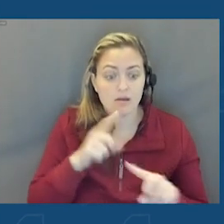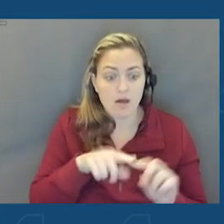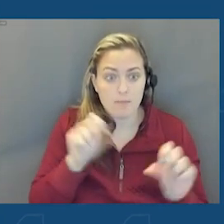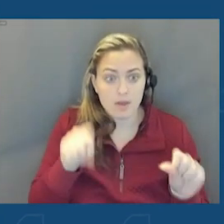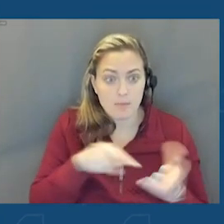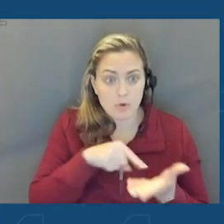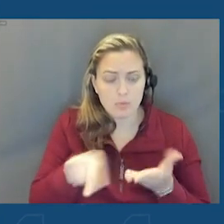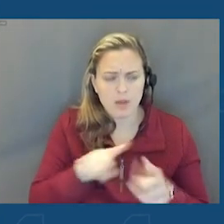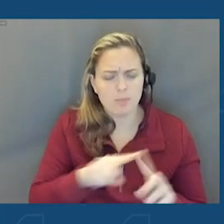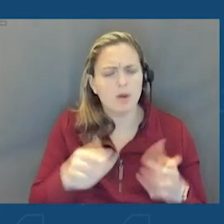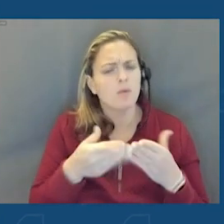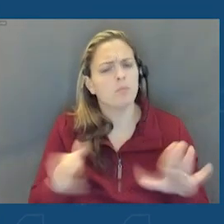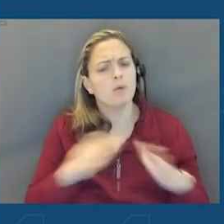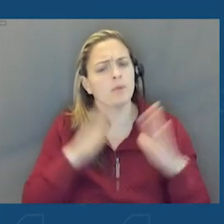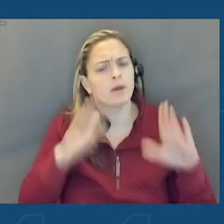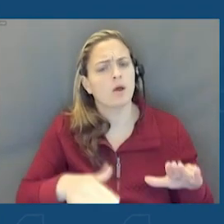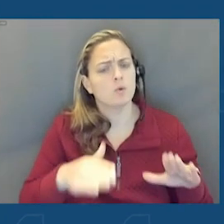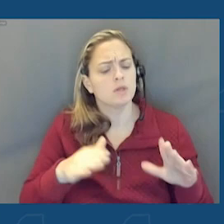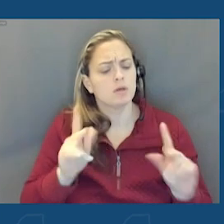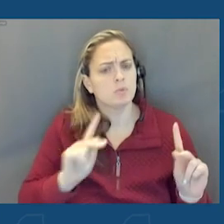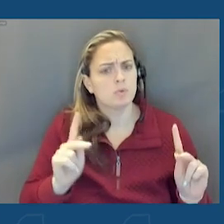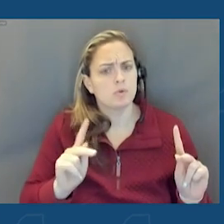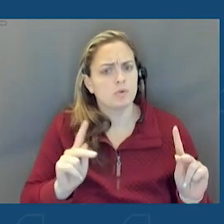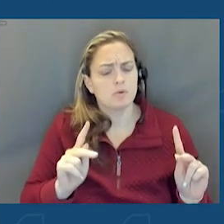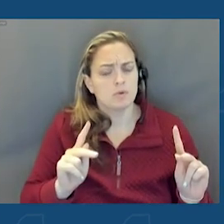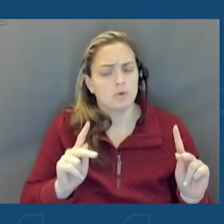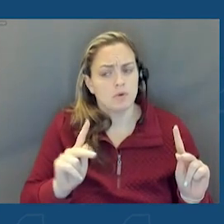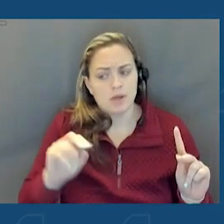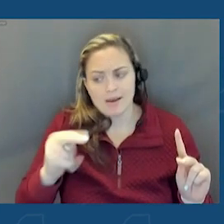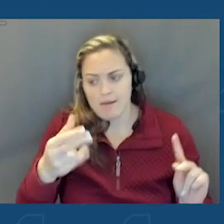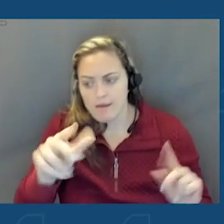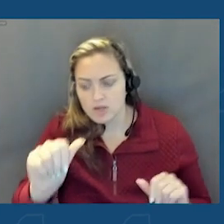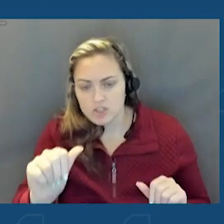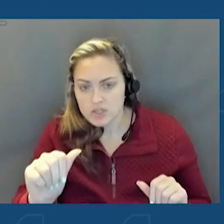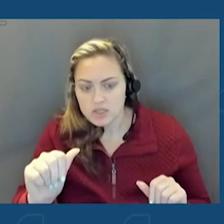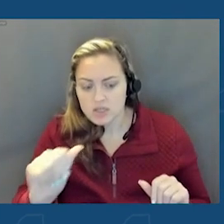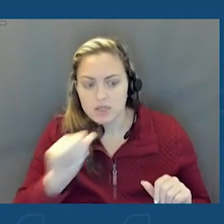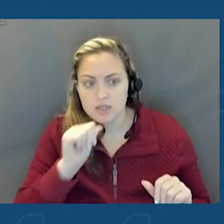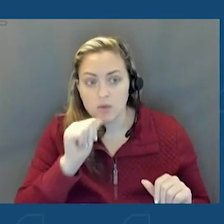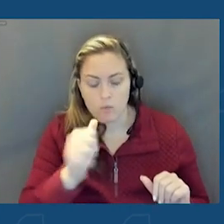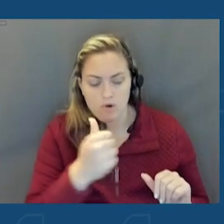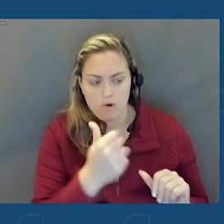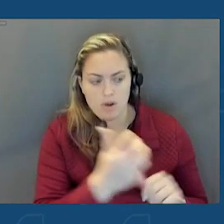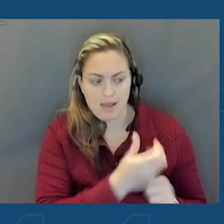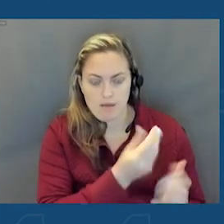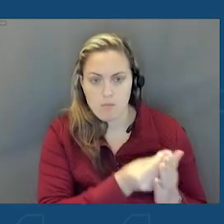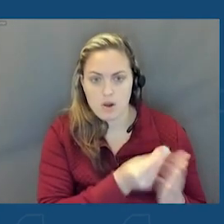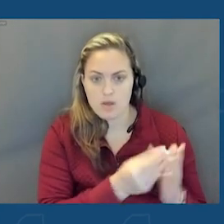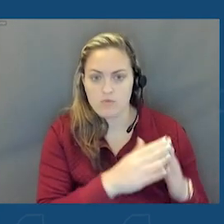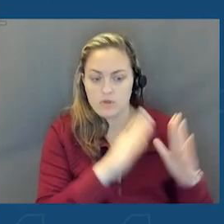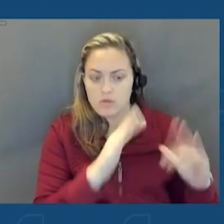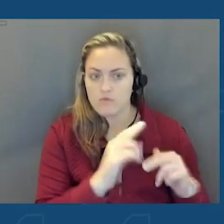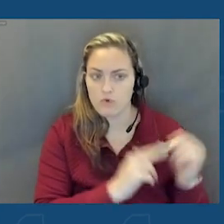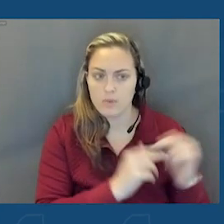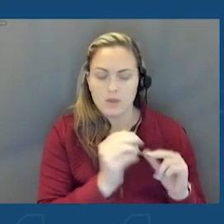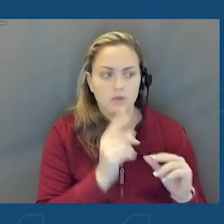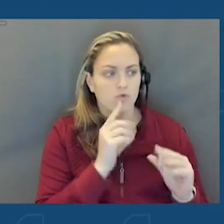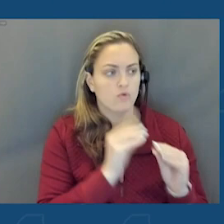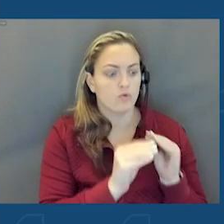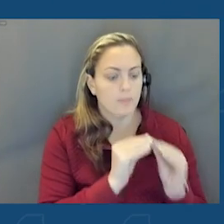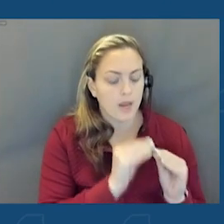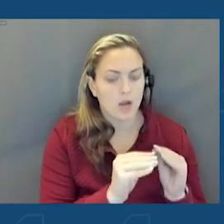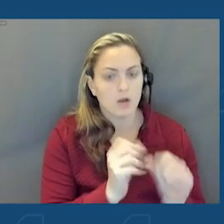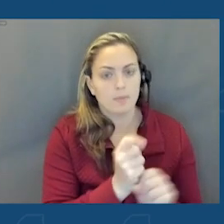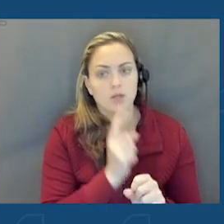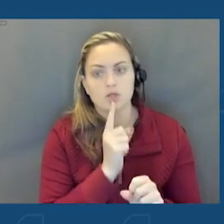our public housing residents in NYCHA. So the money wasn't coming into those buildings to help with repairs and making sure